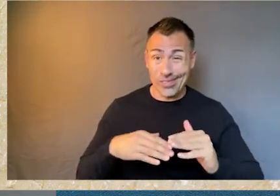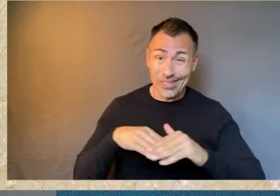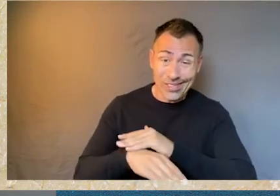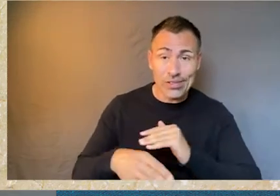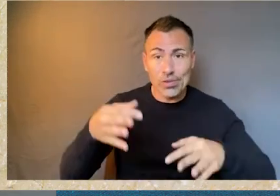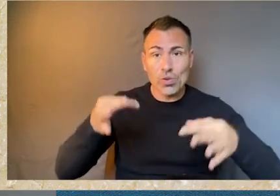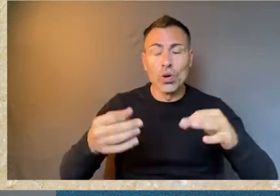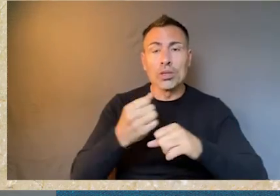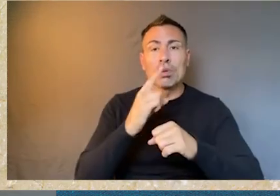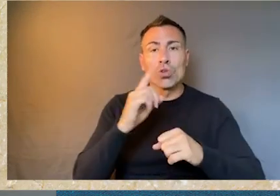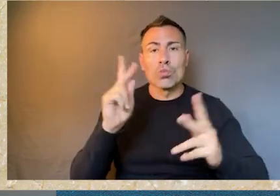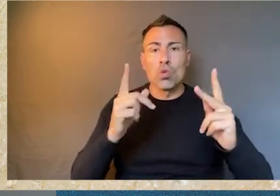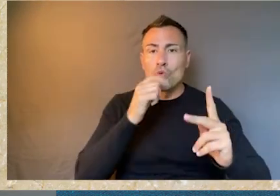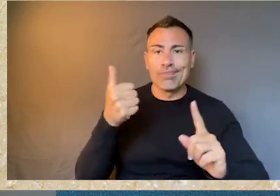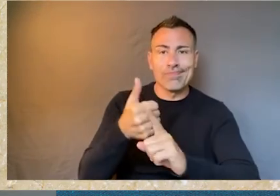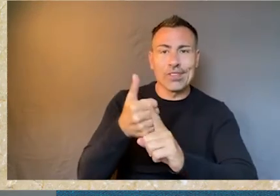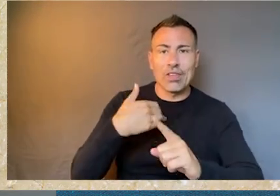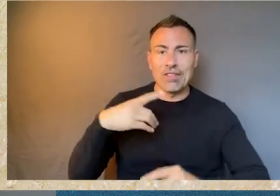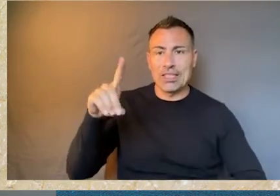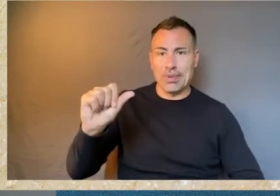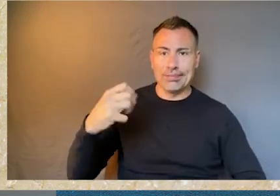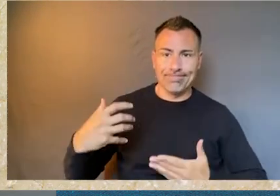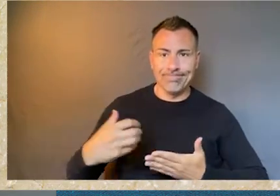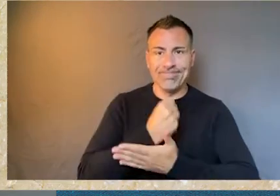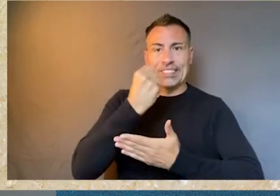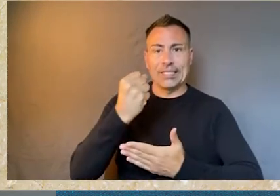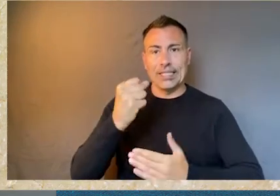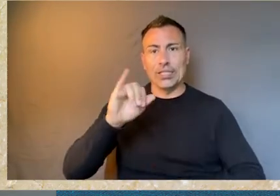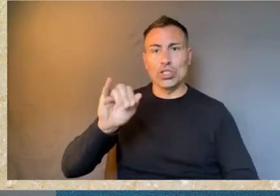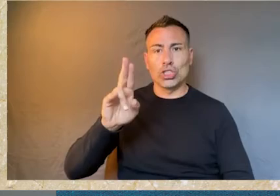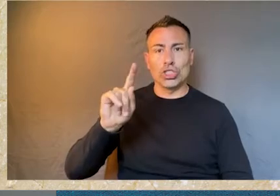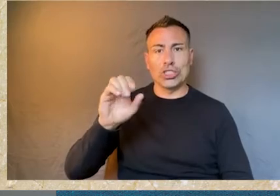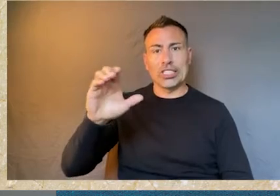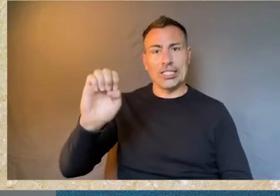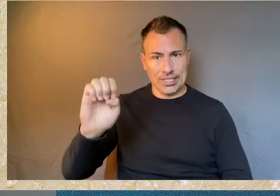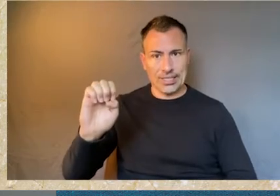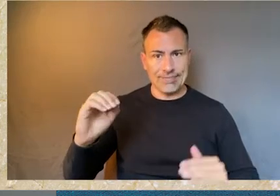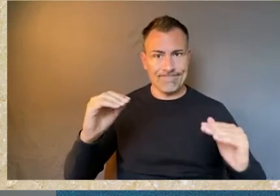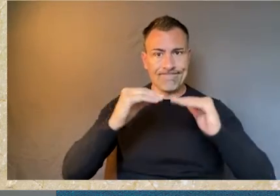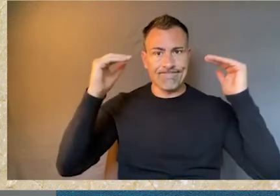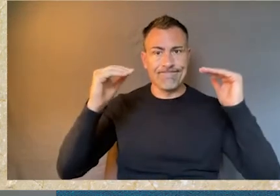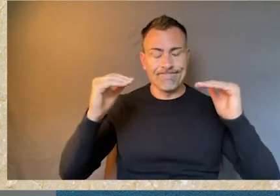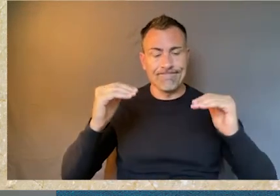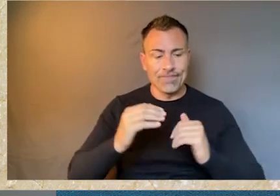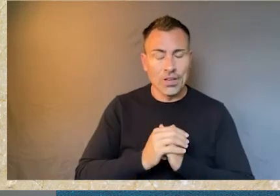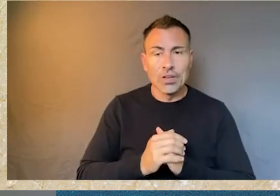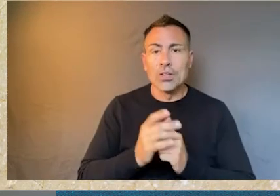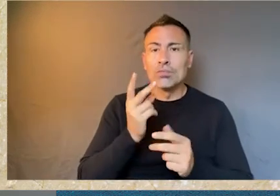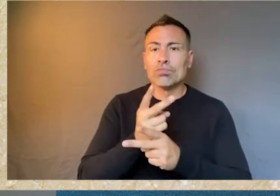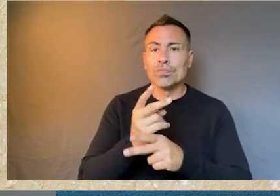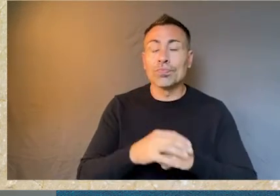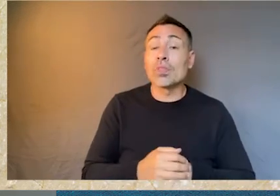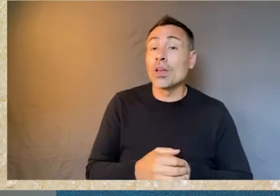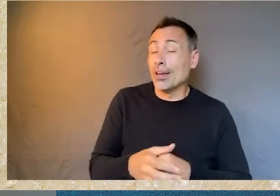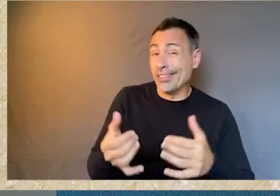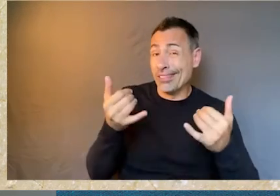being done for persons with disabilities. Currently, right now, and we're gonna talk about this more in the next training, we're in